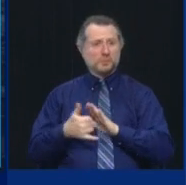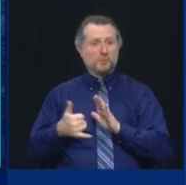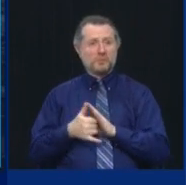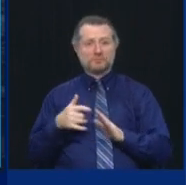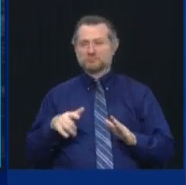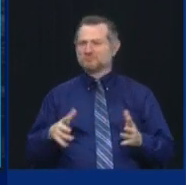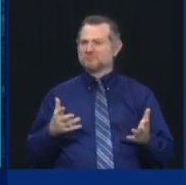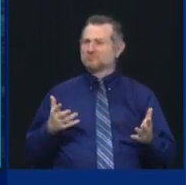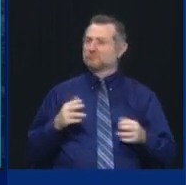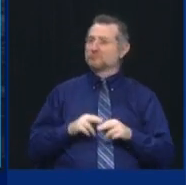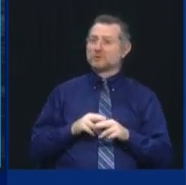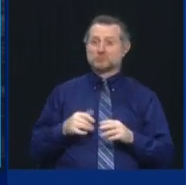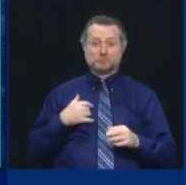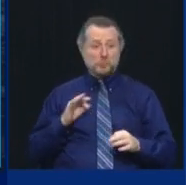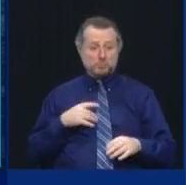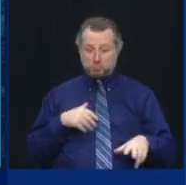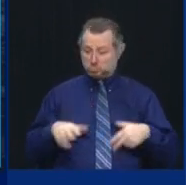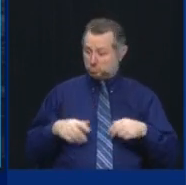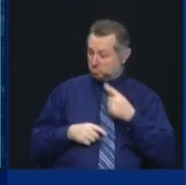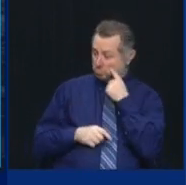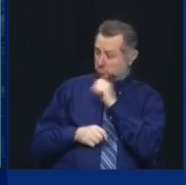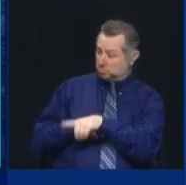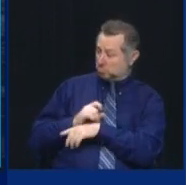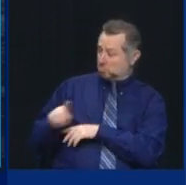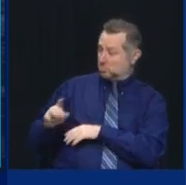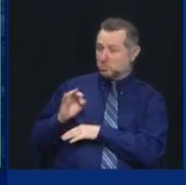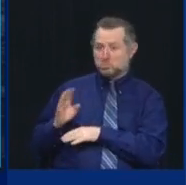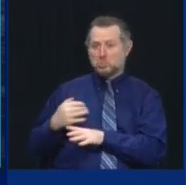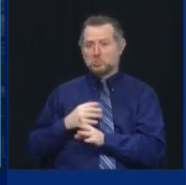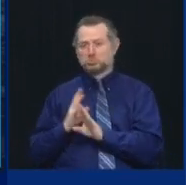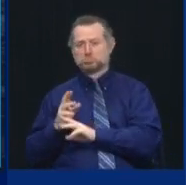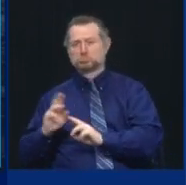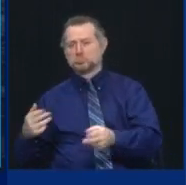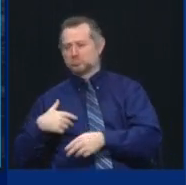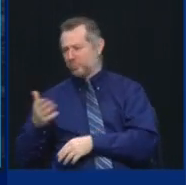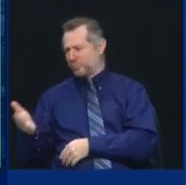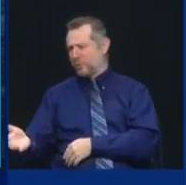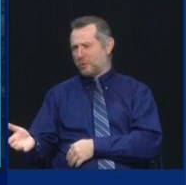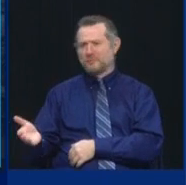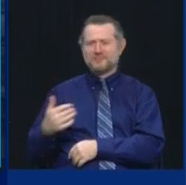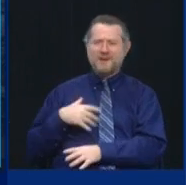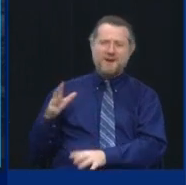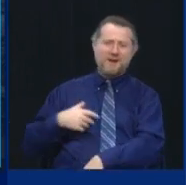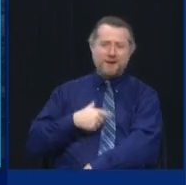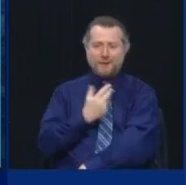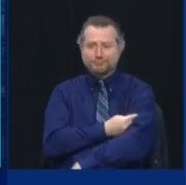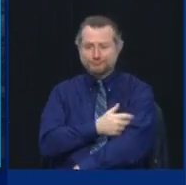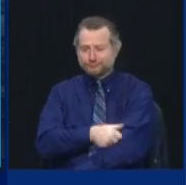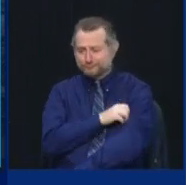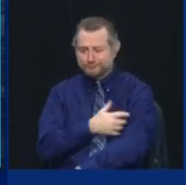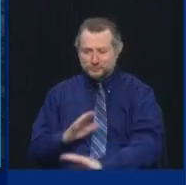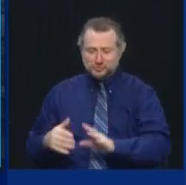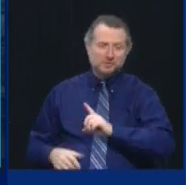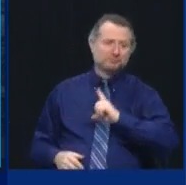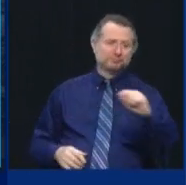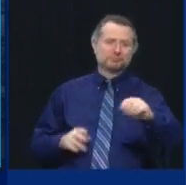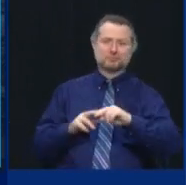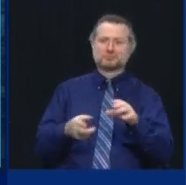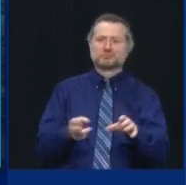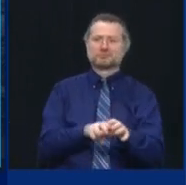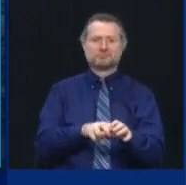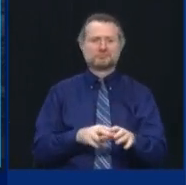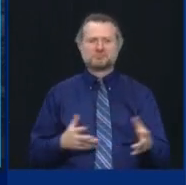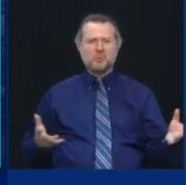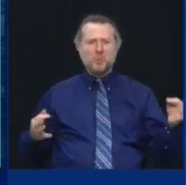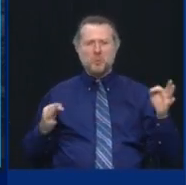train. We will have the vaccines in the station. So you literally walk right past